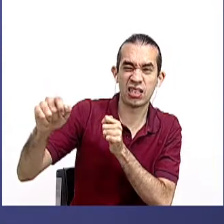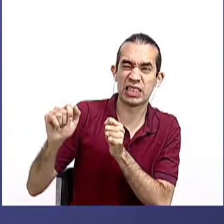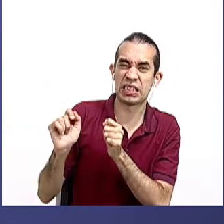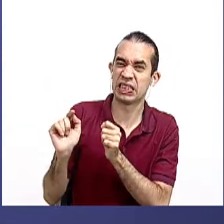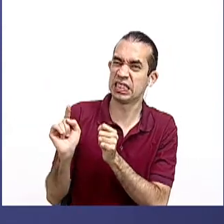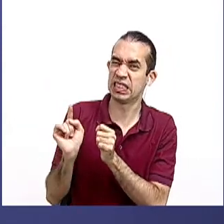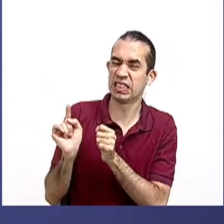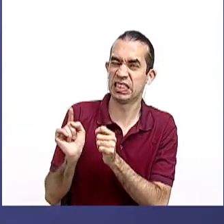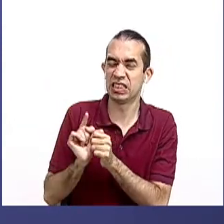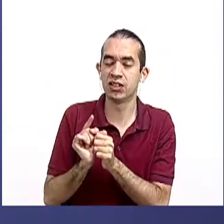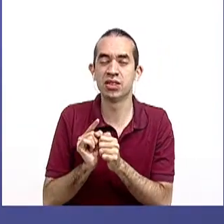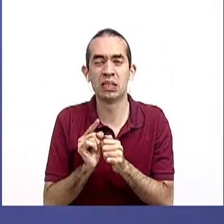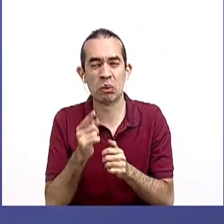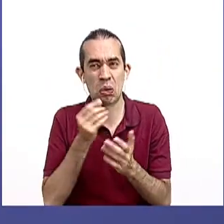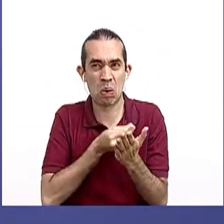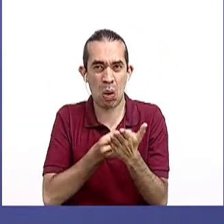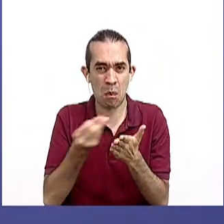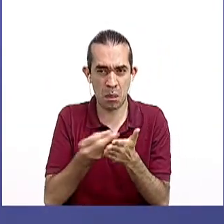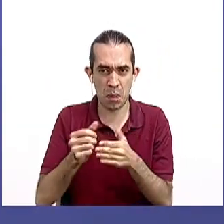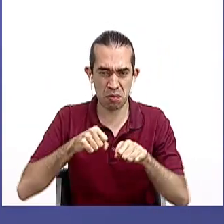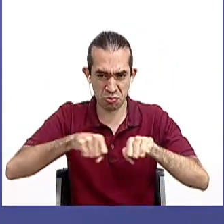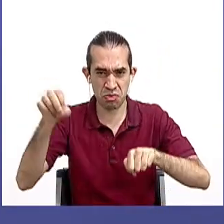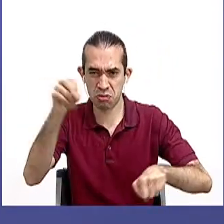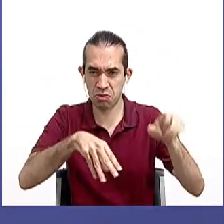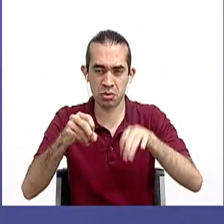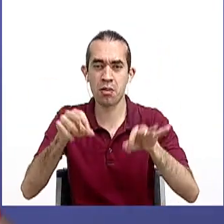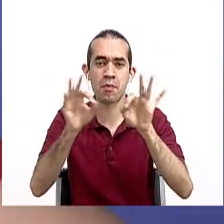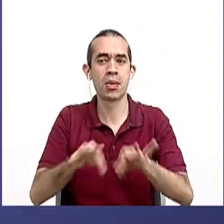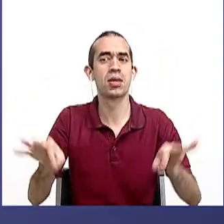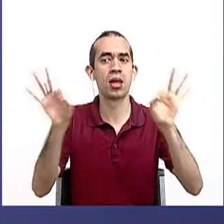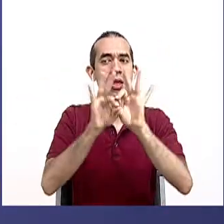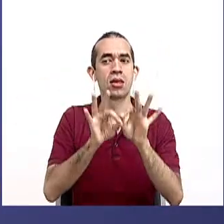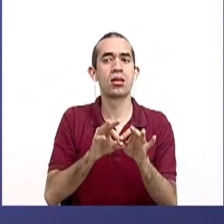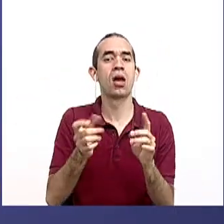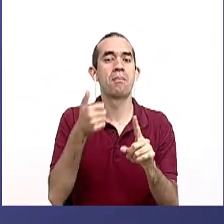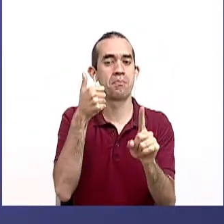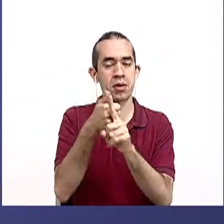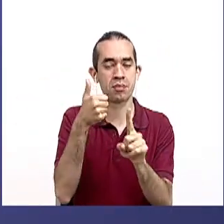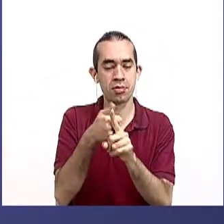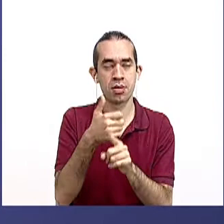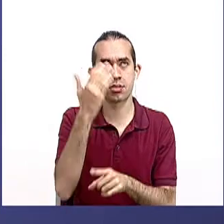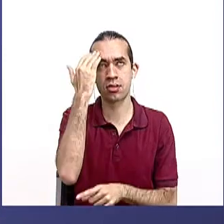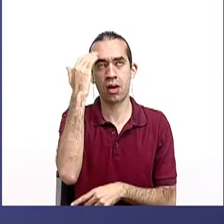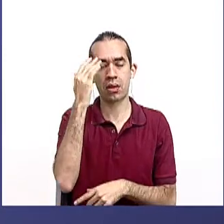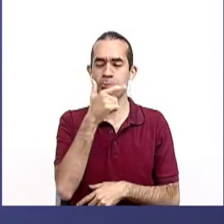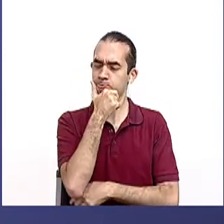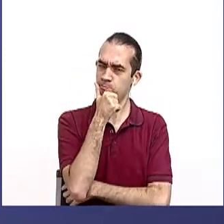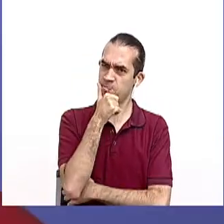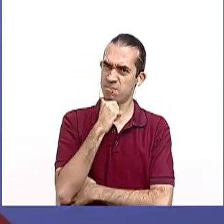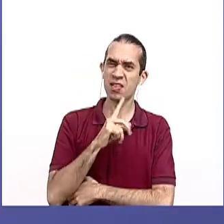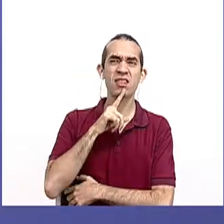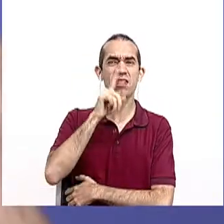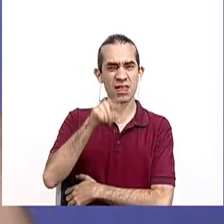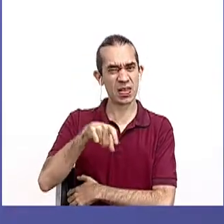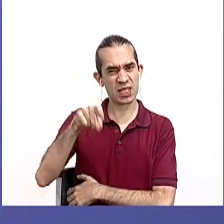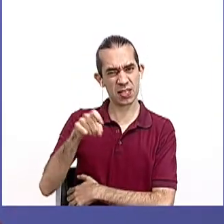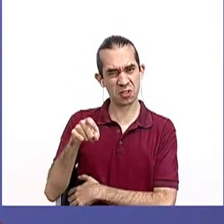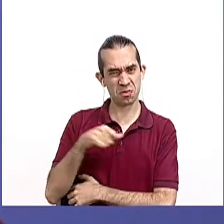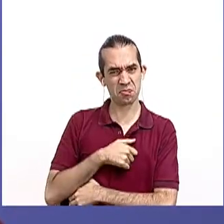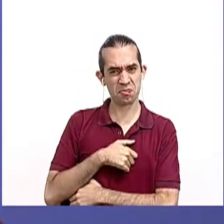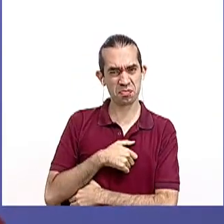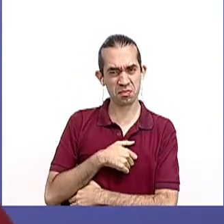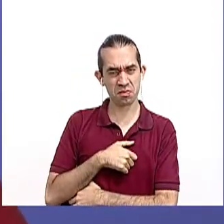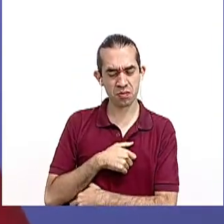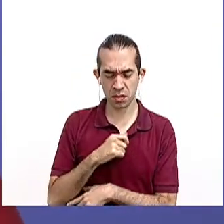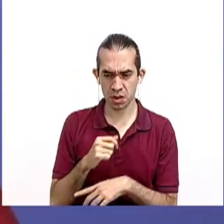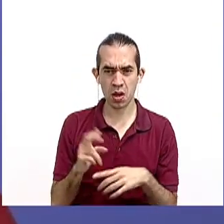when shopping, it's always useful to ask yourself, do I really need this? Am I still going